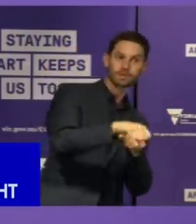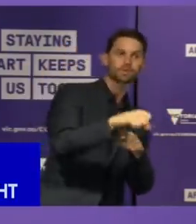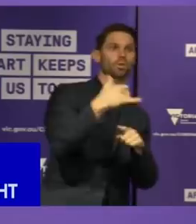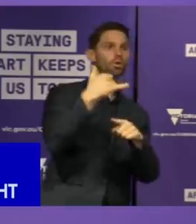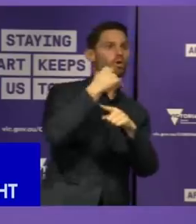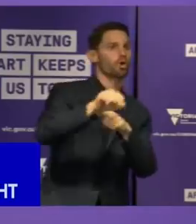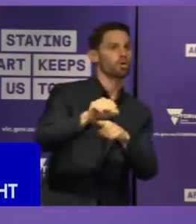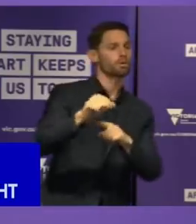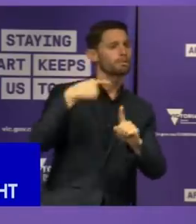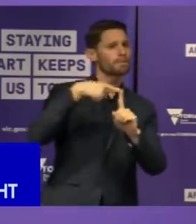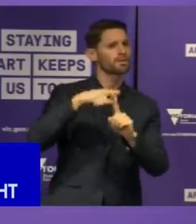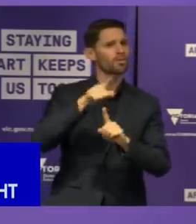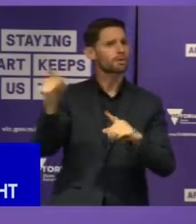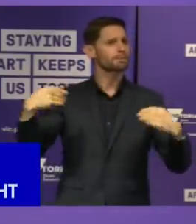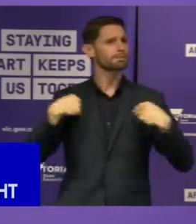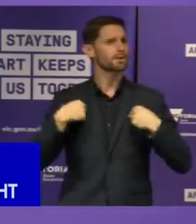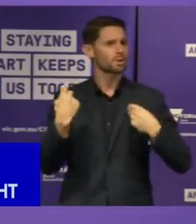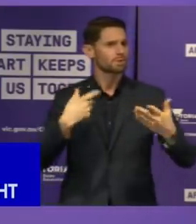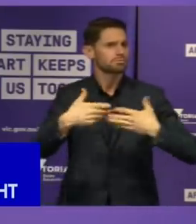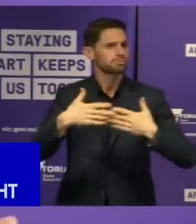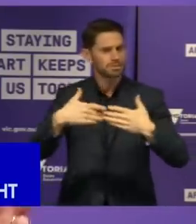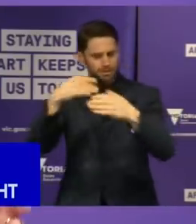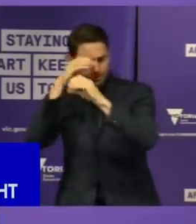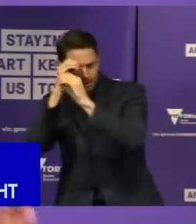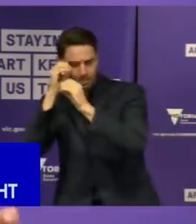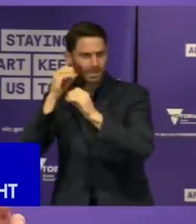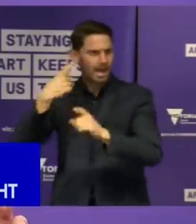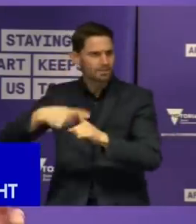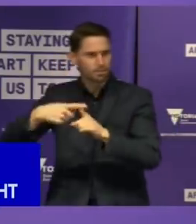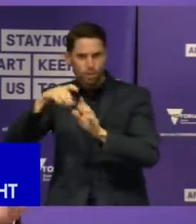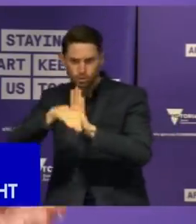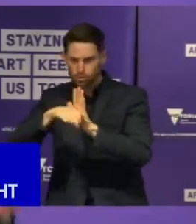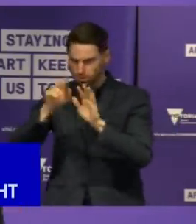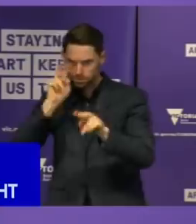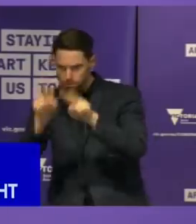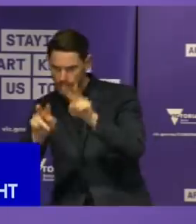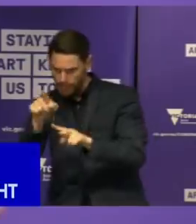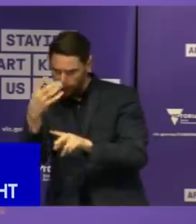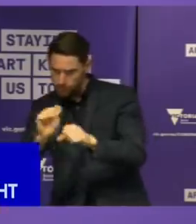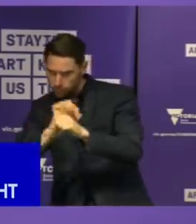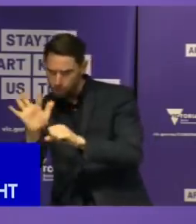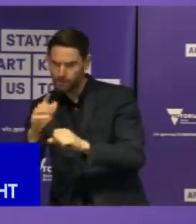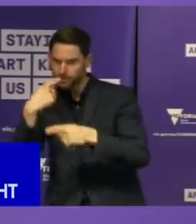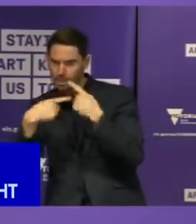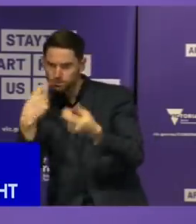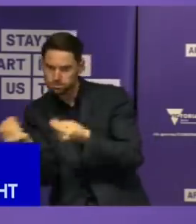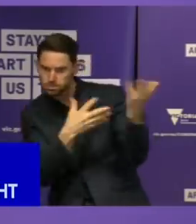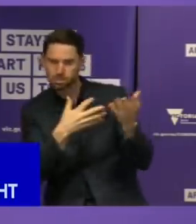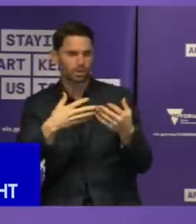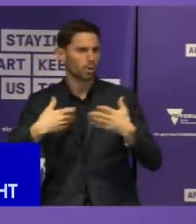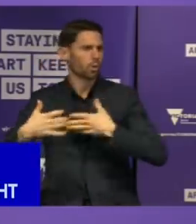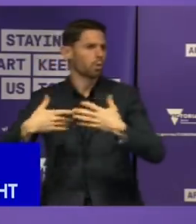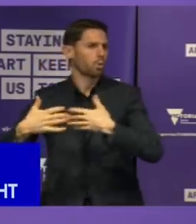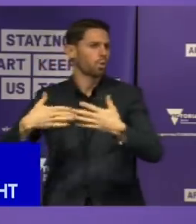to get those results as quickly as we can. But getting tested is a very powerful thing to do. It's a very big contribution to our fight against